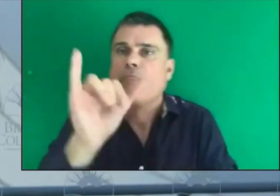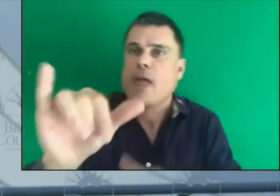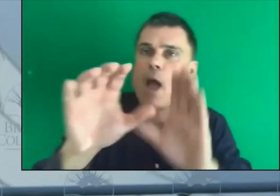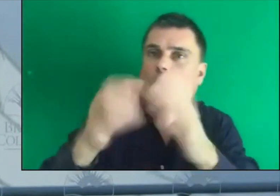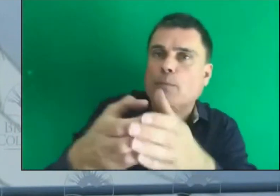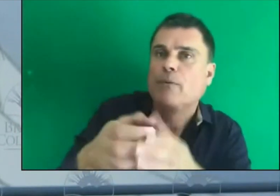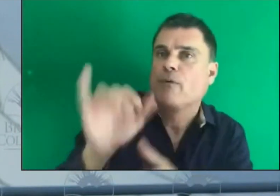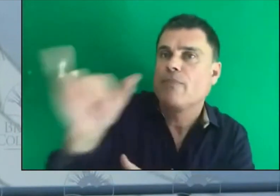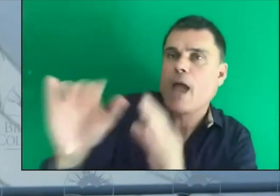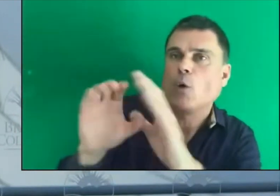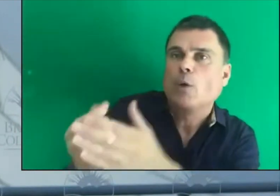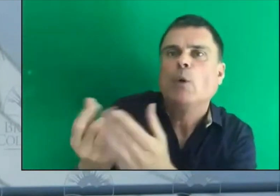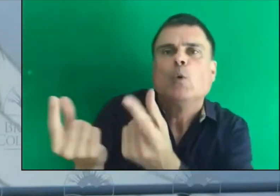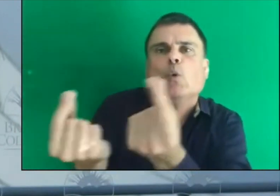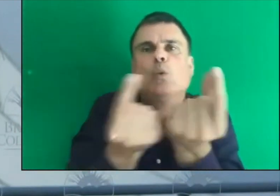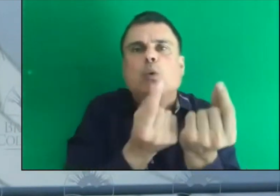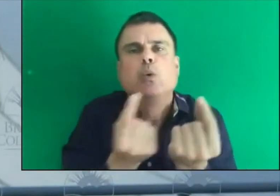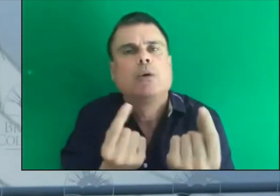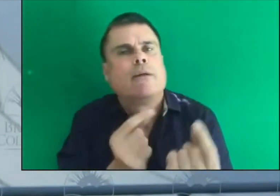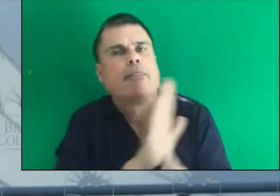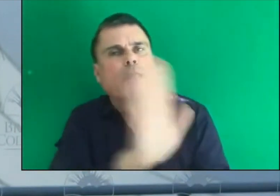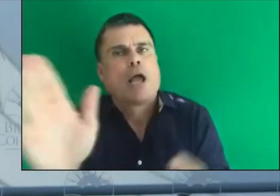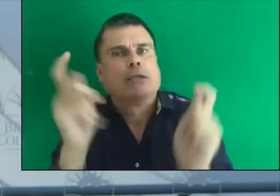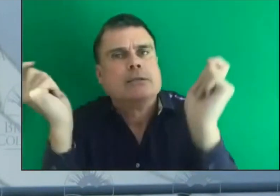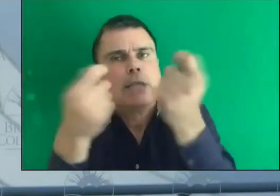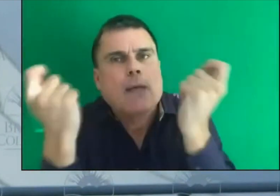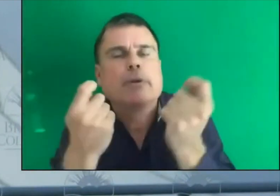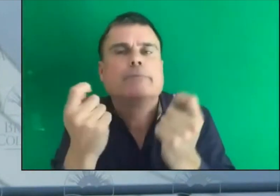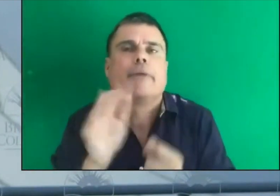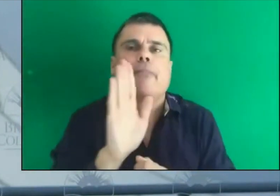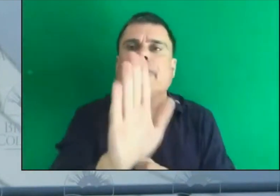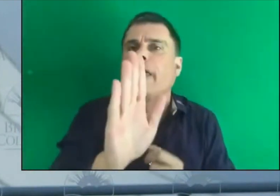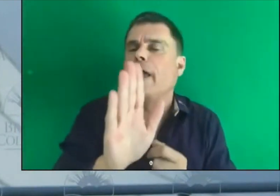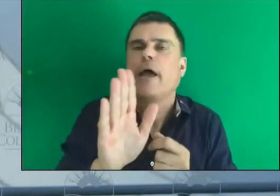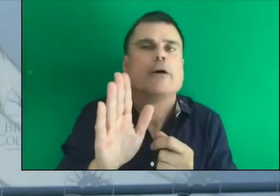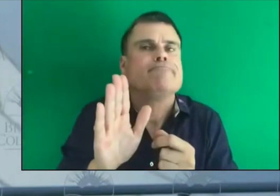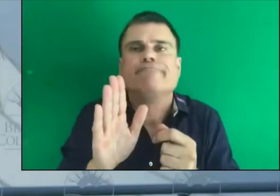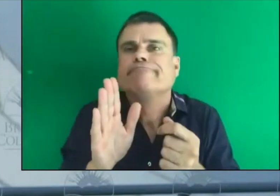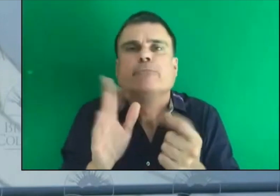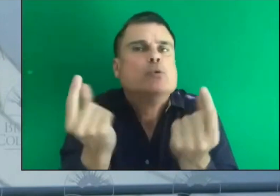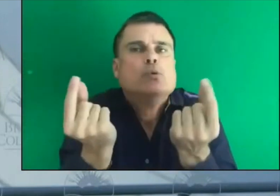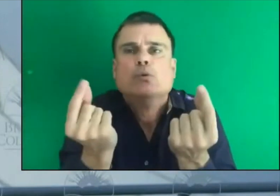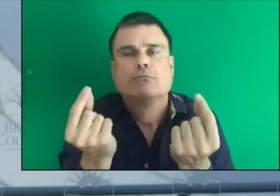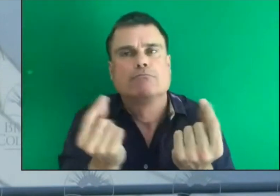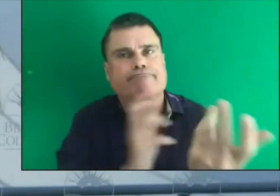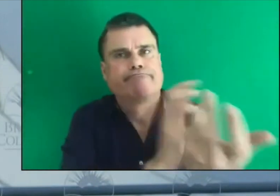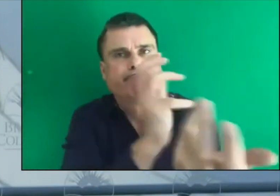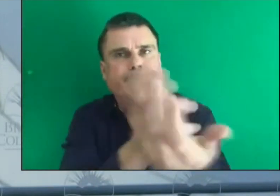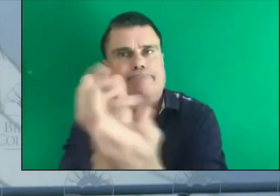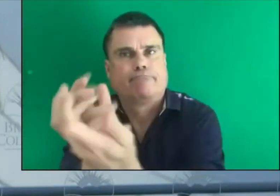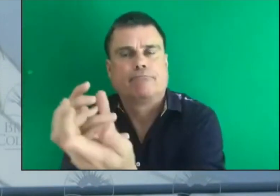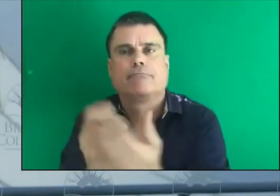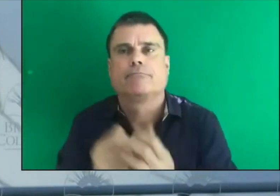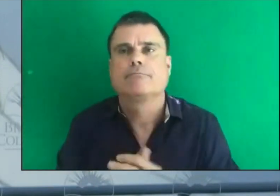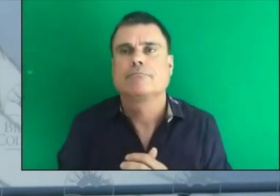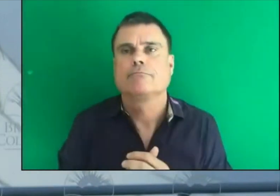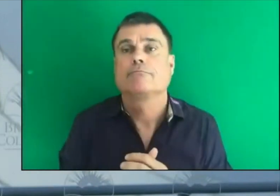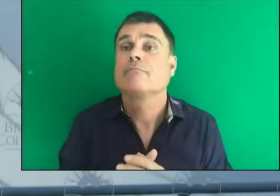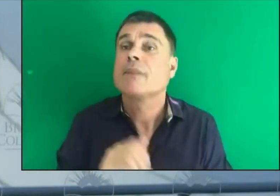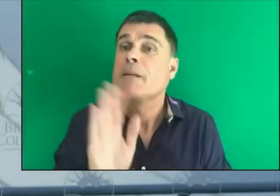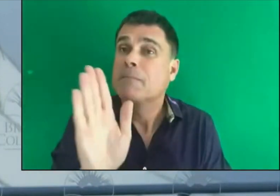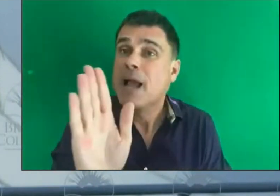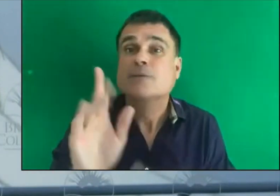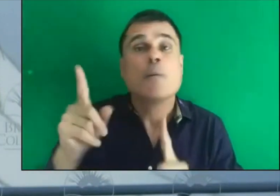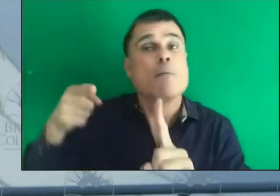in multiple languages at that time to hear from people how we better communicate. We've got to continue to do that effort. So I expect you'll see some